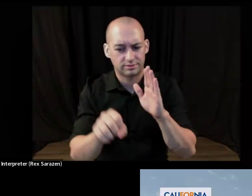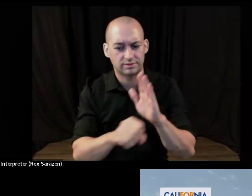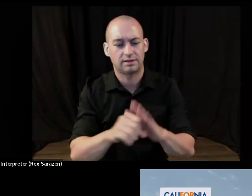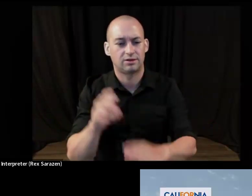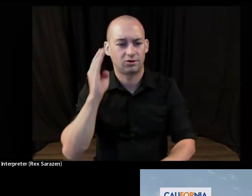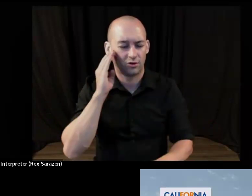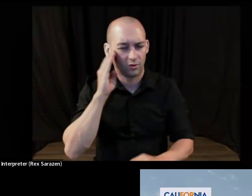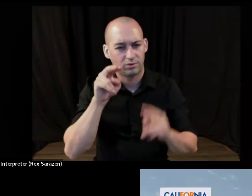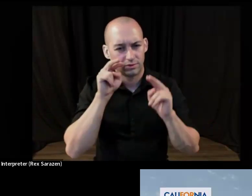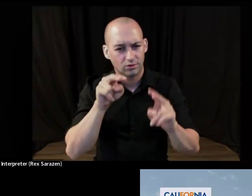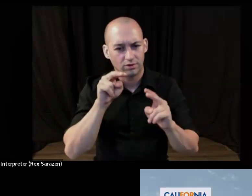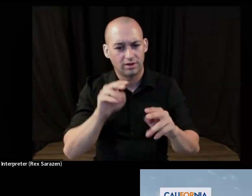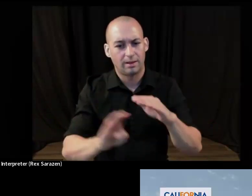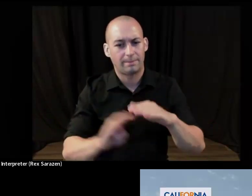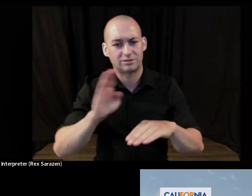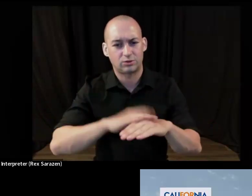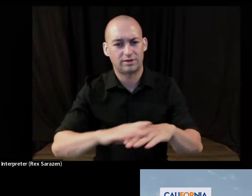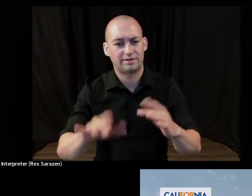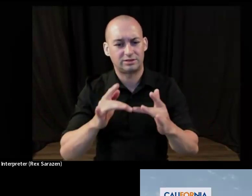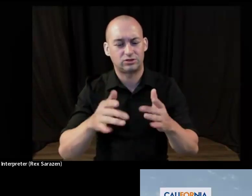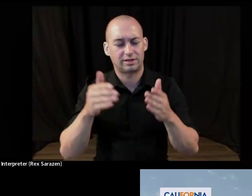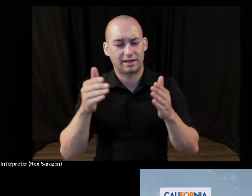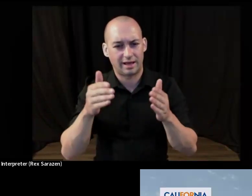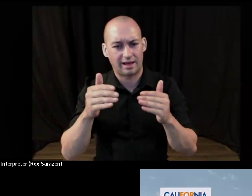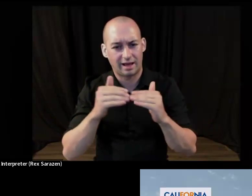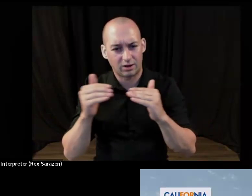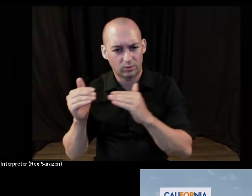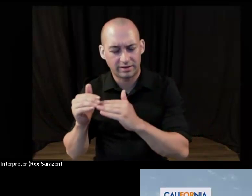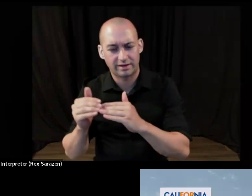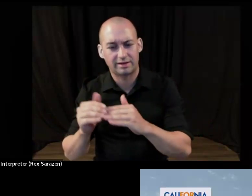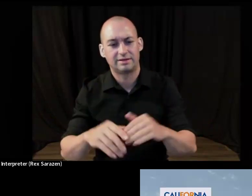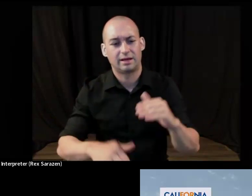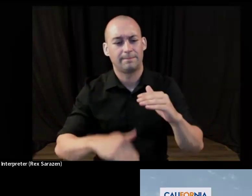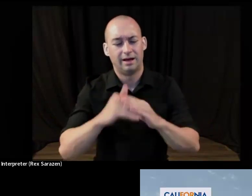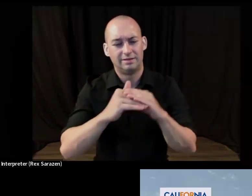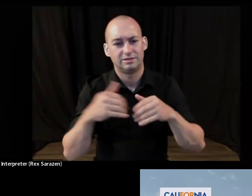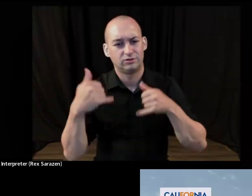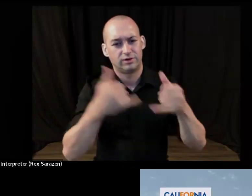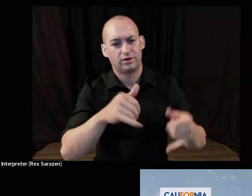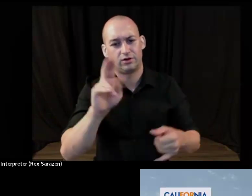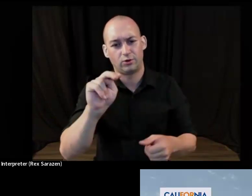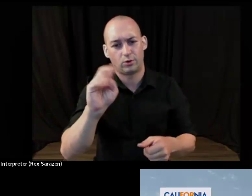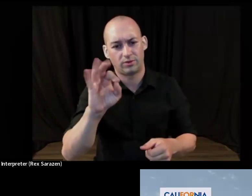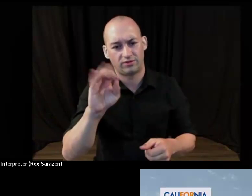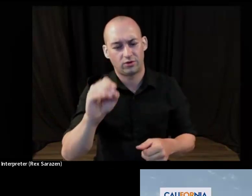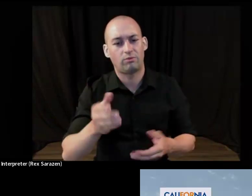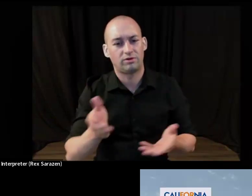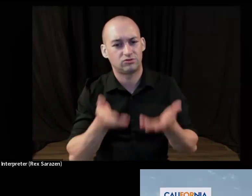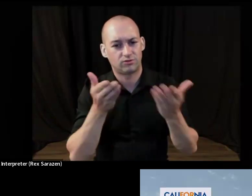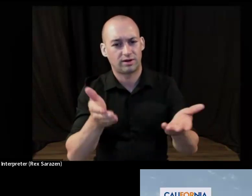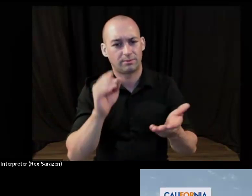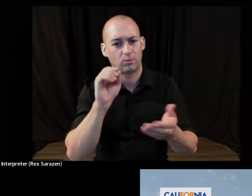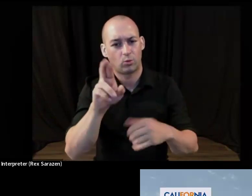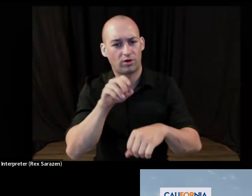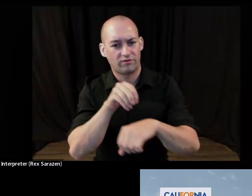looking into it based on the Digital Equity Capacity Grant NOFO, it does recommend or advise that